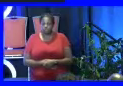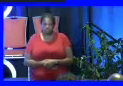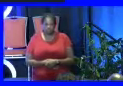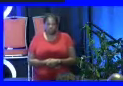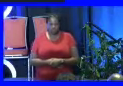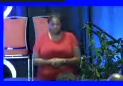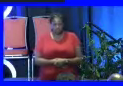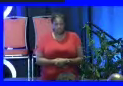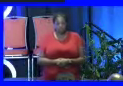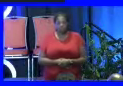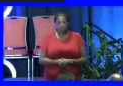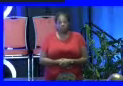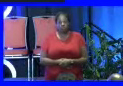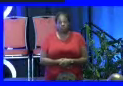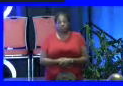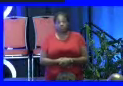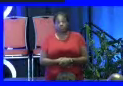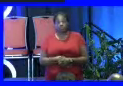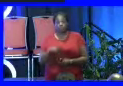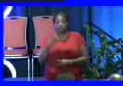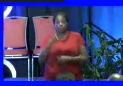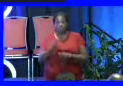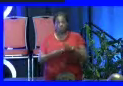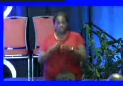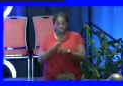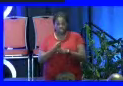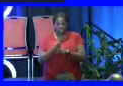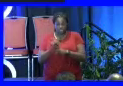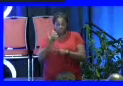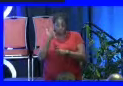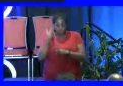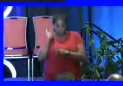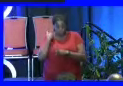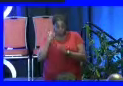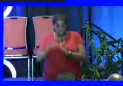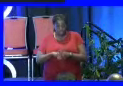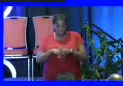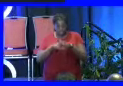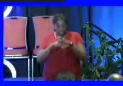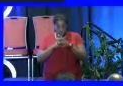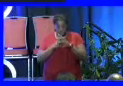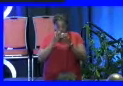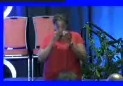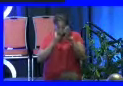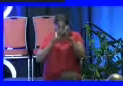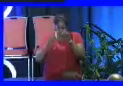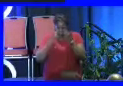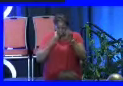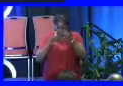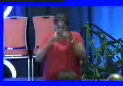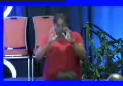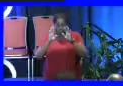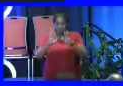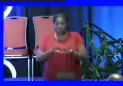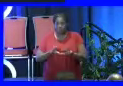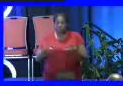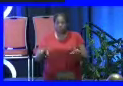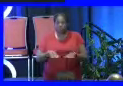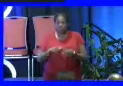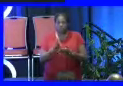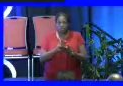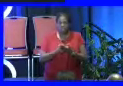About a year ago or so, I started thinking about, well, wouldn't it be great if we could do some of this